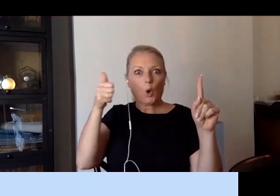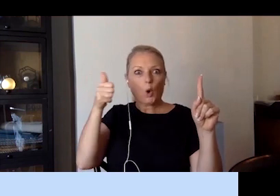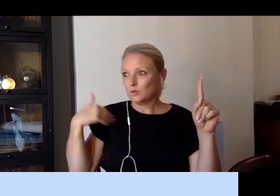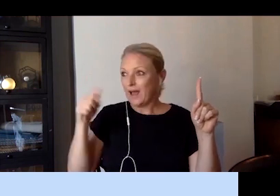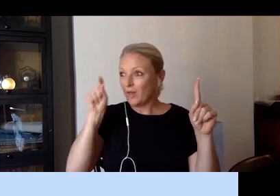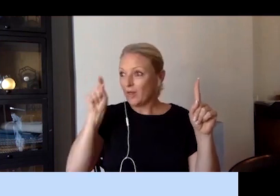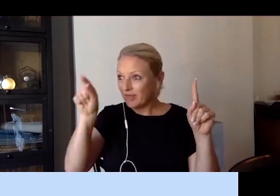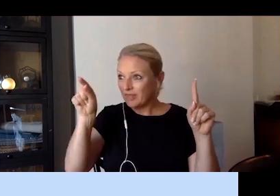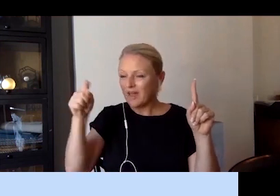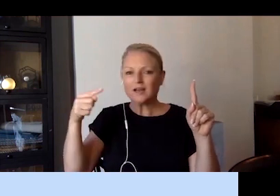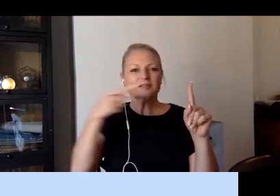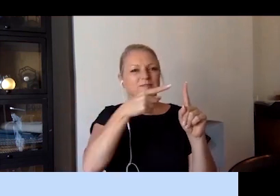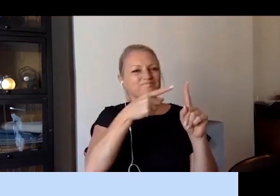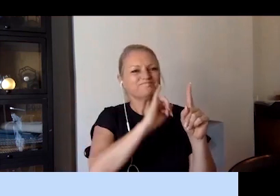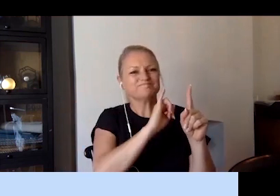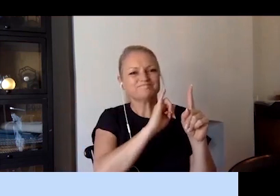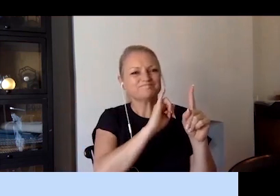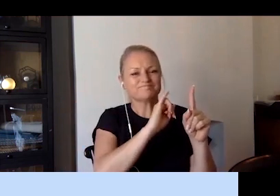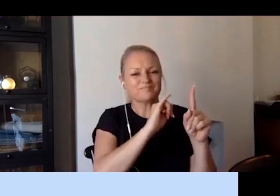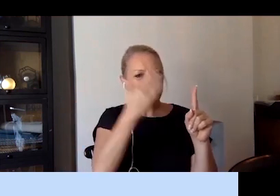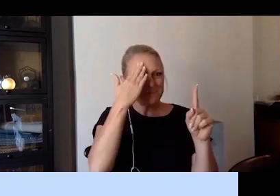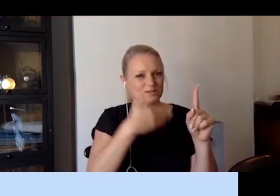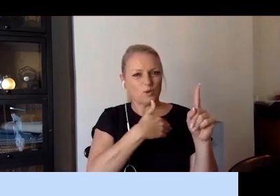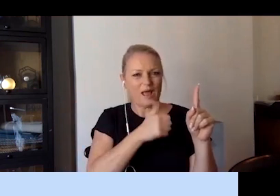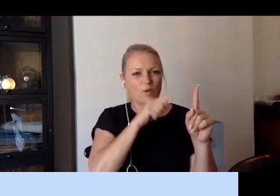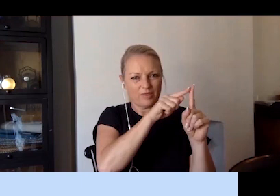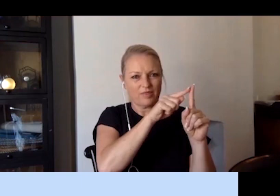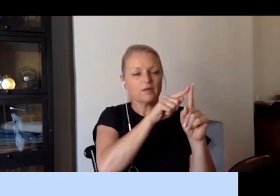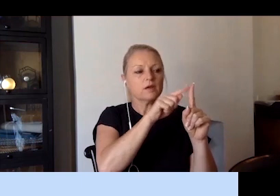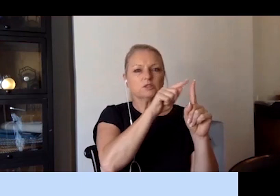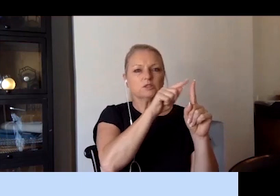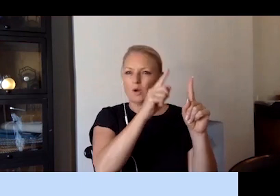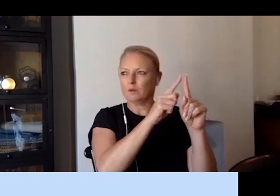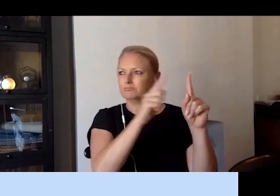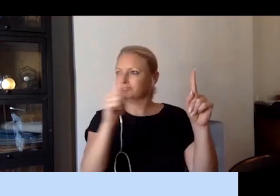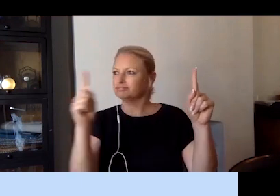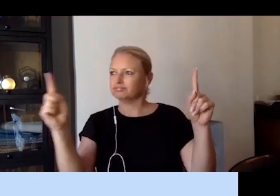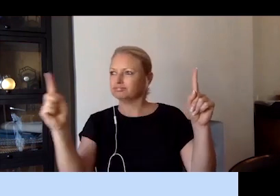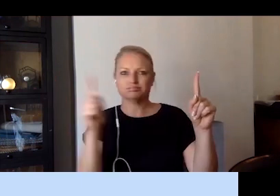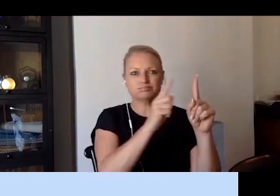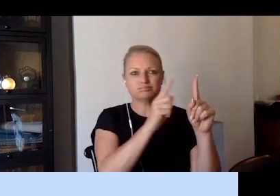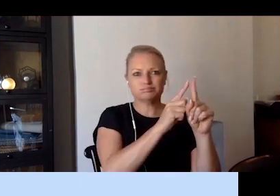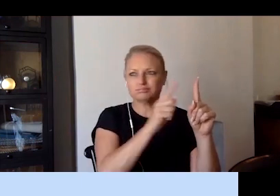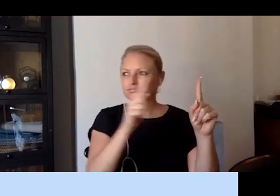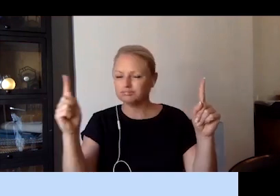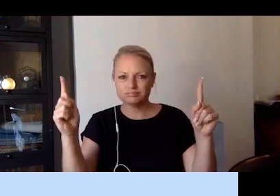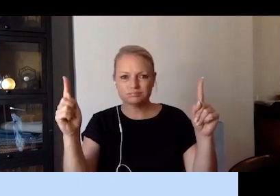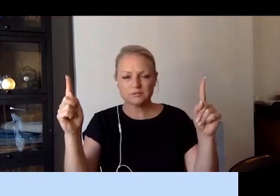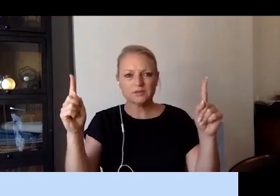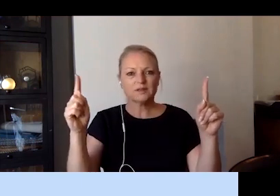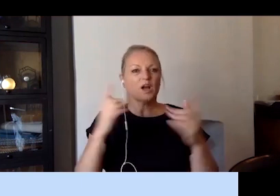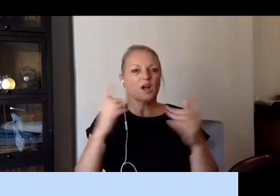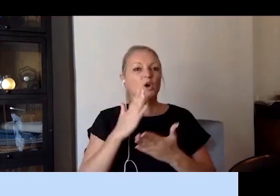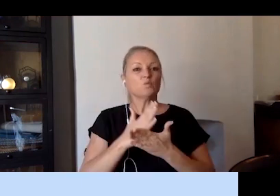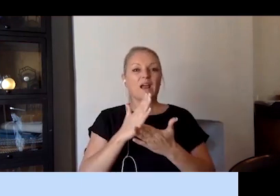slide now has an arrow on it that fades from red to green, representing the mental health continuum. Everyone is positioned